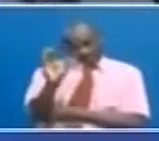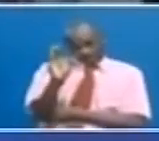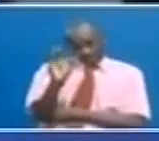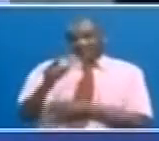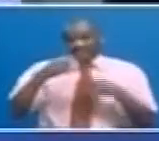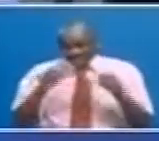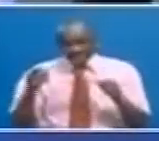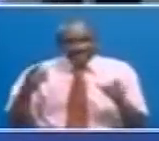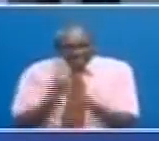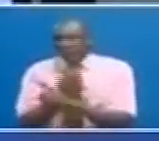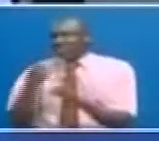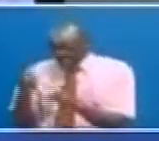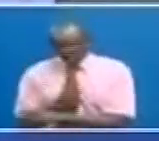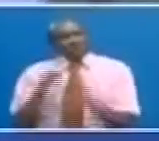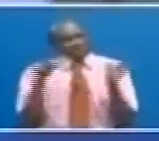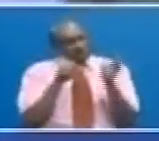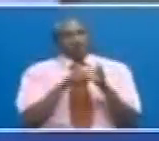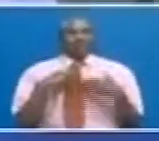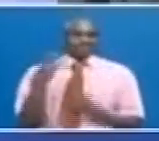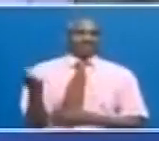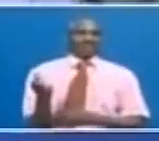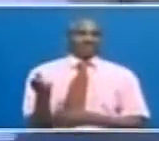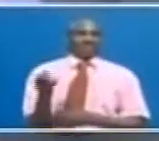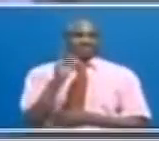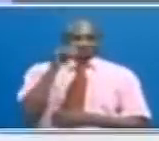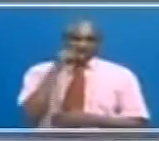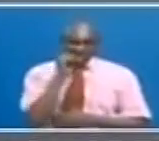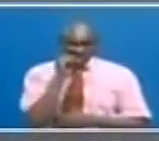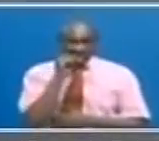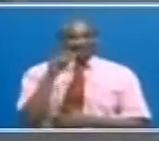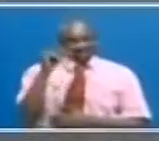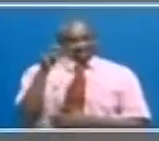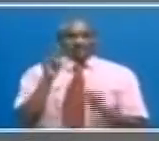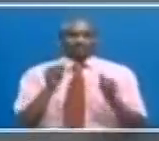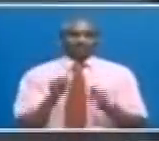grapples with multiple midterm crises. Jogeo, KTN News.